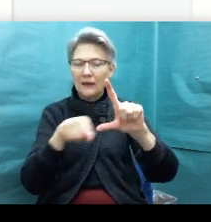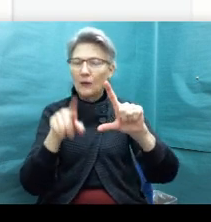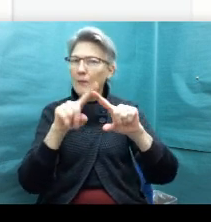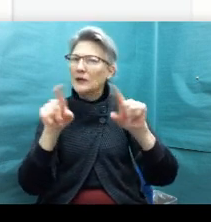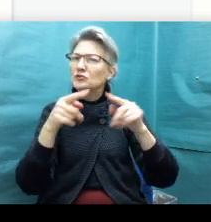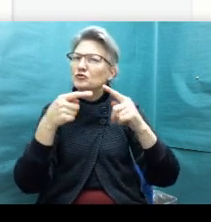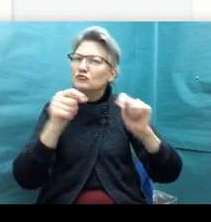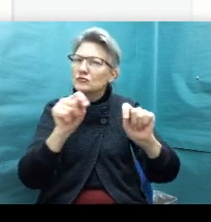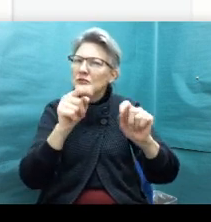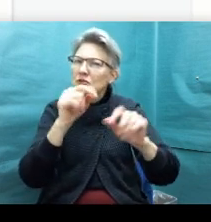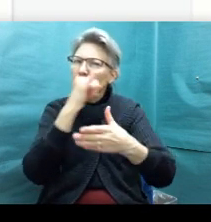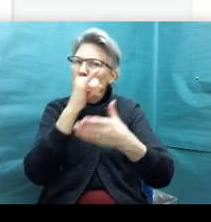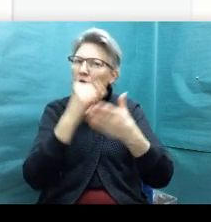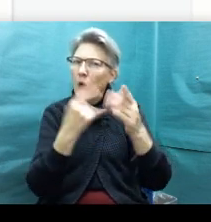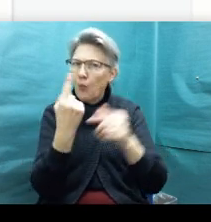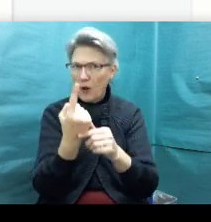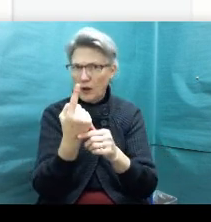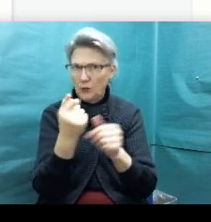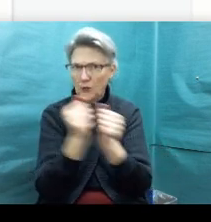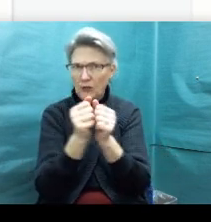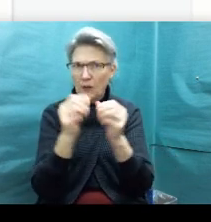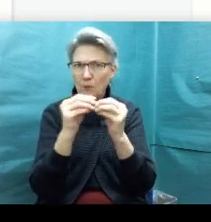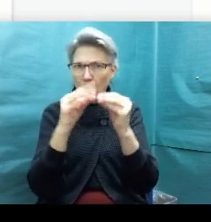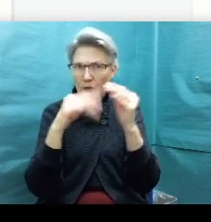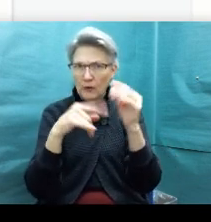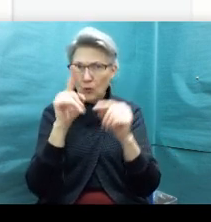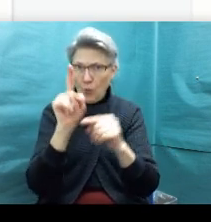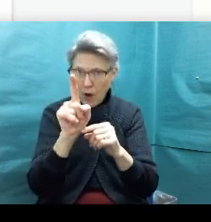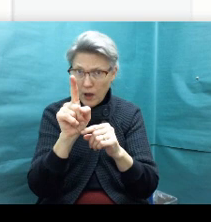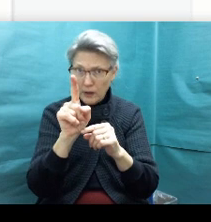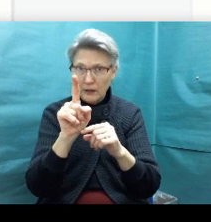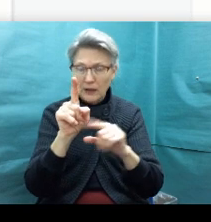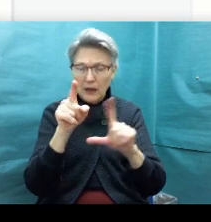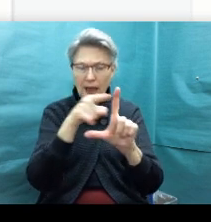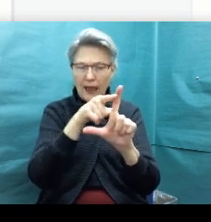angle. I'm going to do the same.